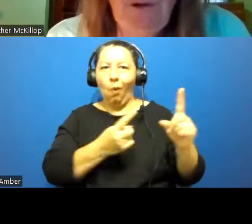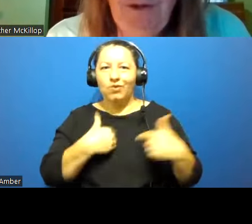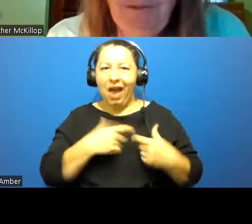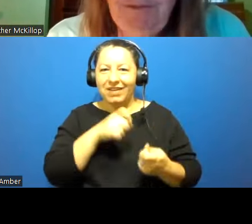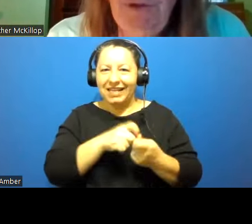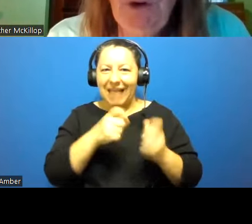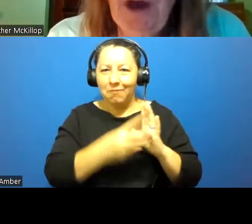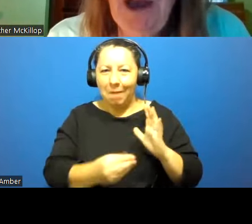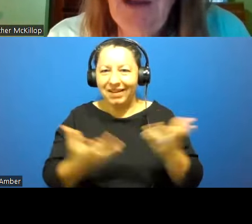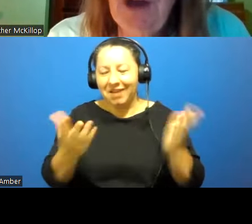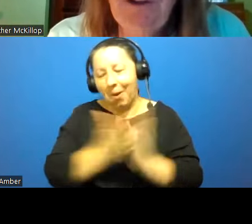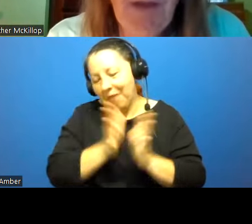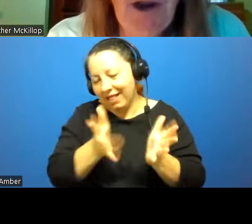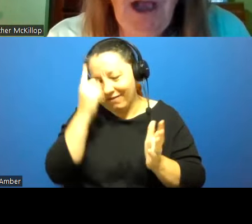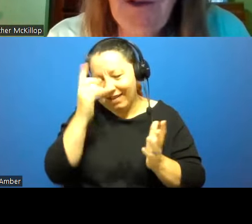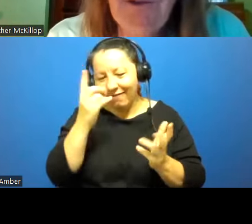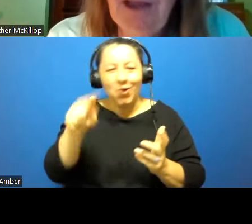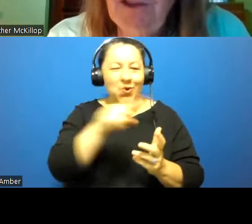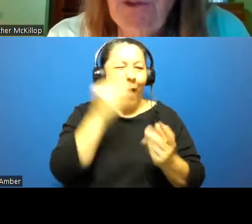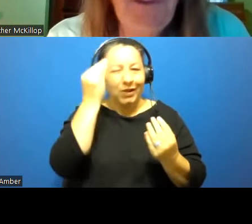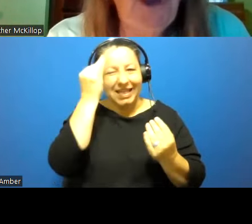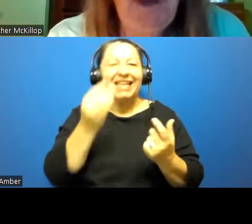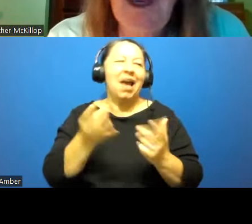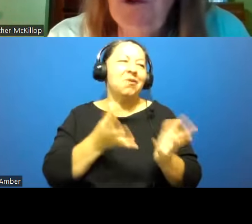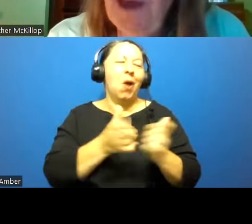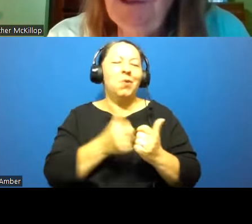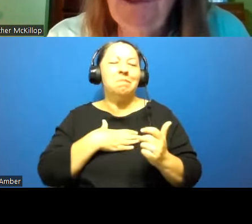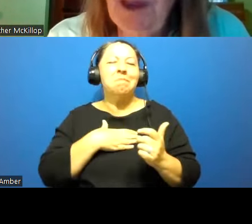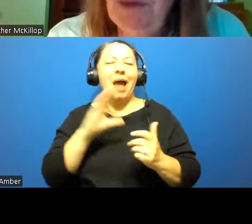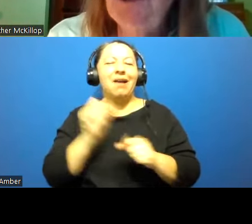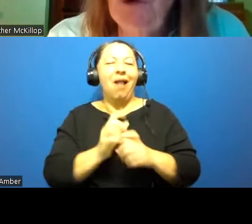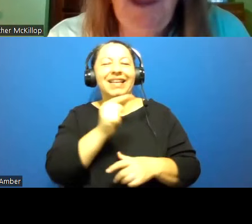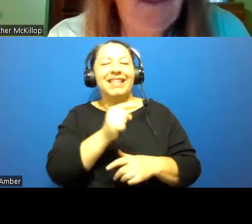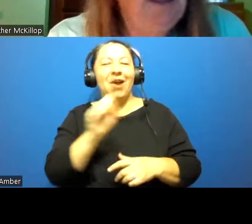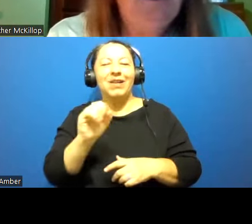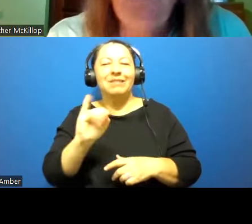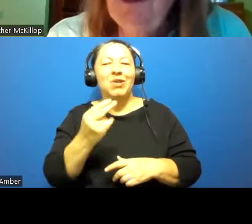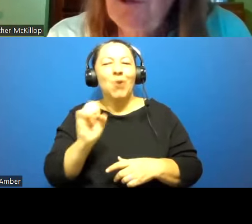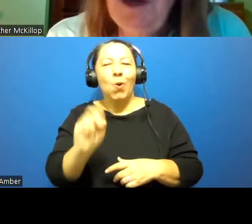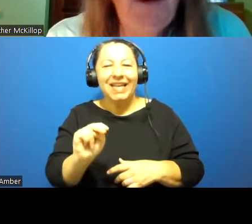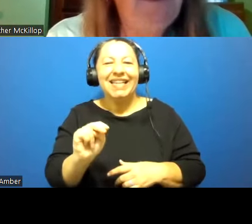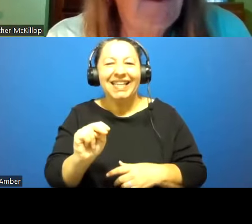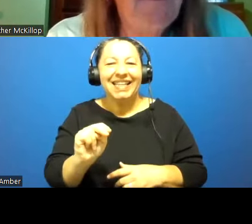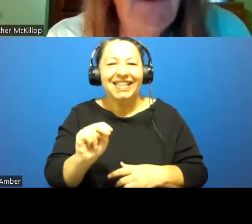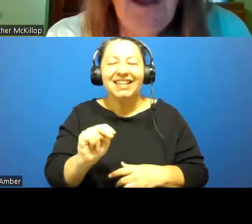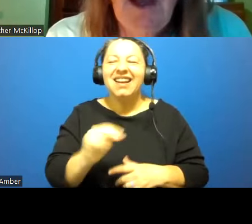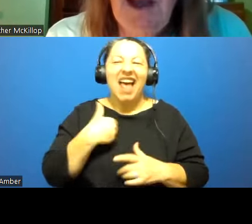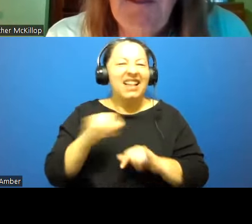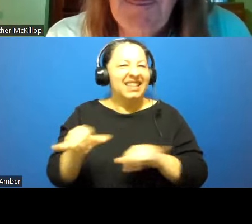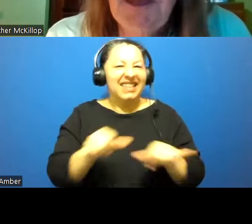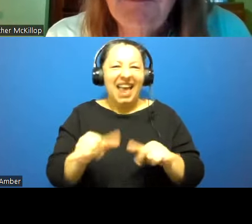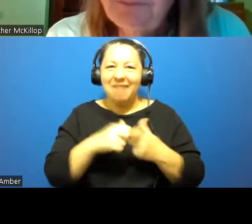that for your thought. I've talked to my colleagues at the Smithsonian who've had the same issue with doing 3D prints of